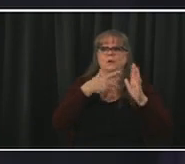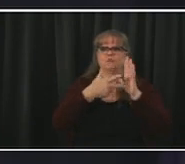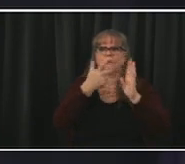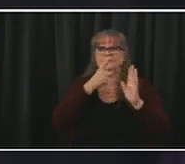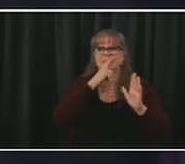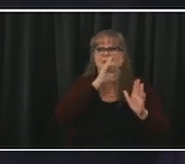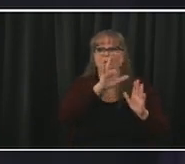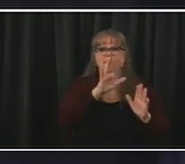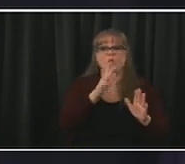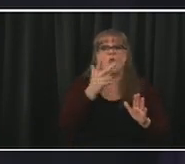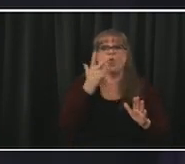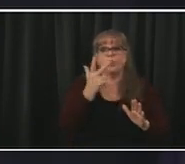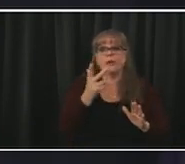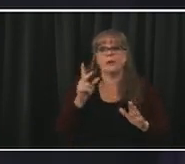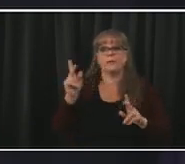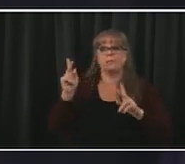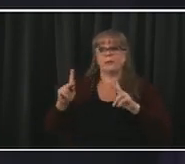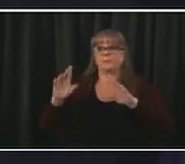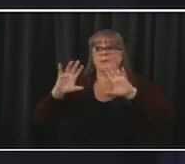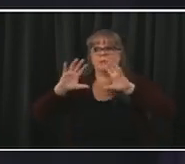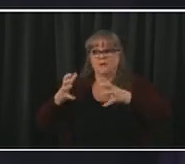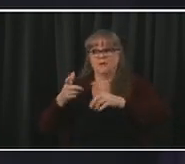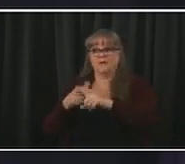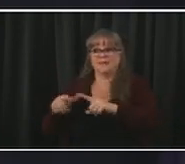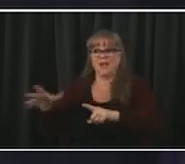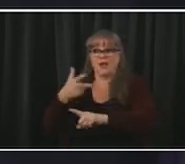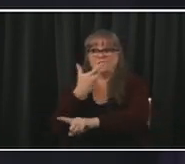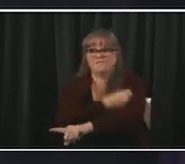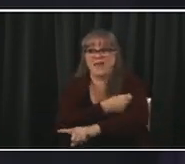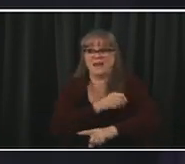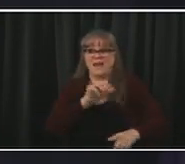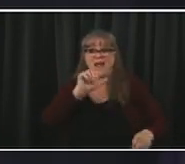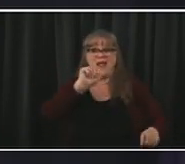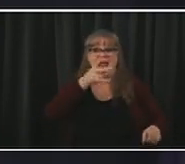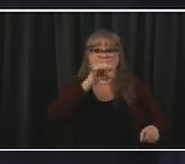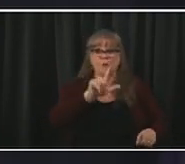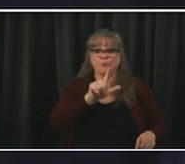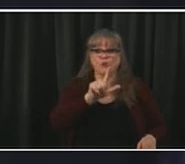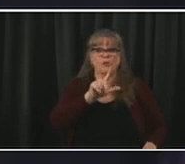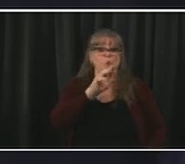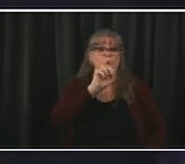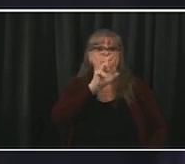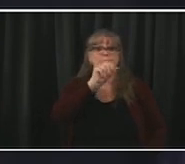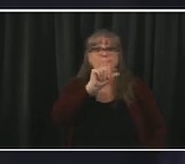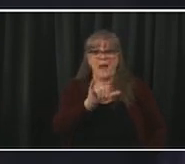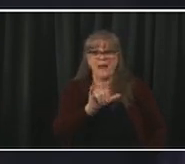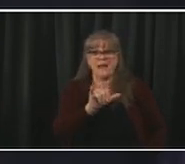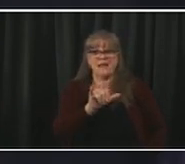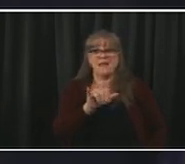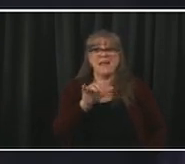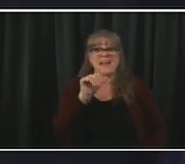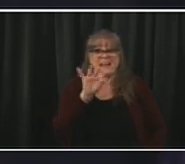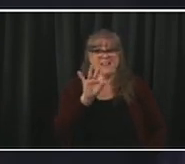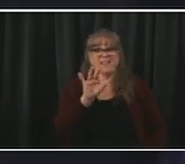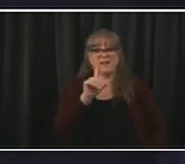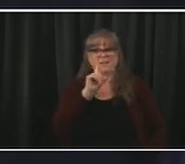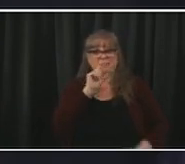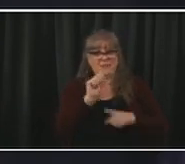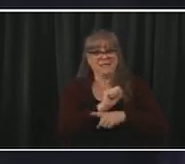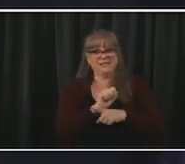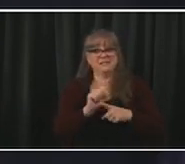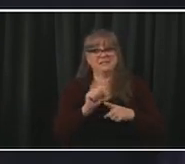vaccine as early as late April or early May. Is that based on current supply, not including the potential for Johnson &